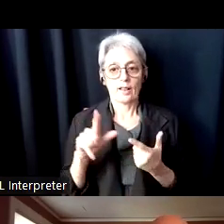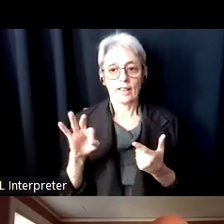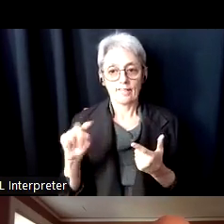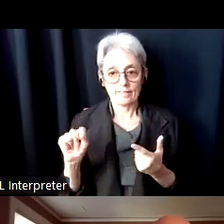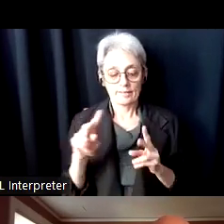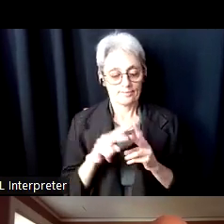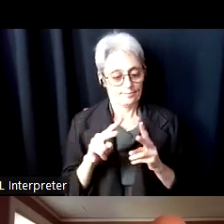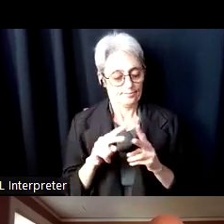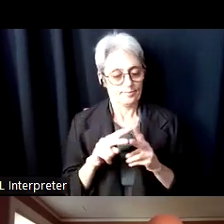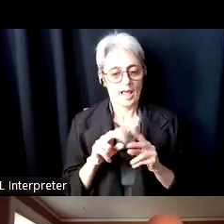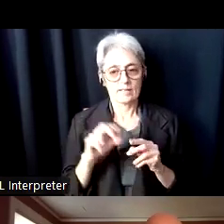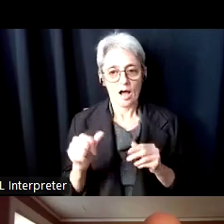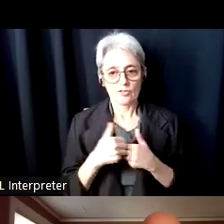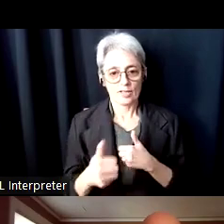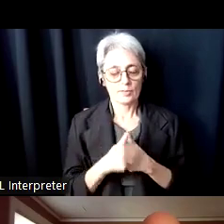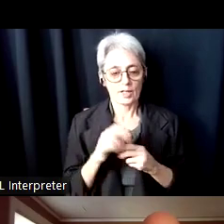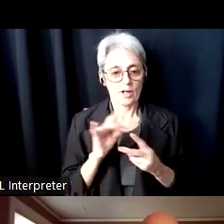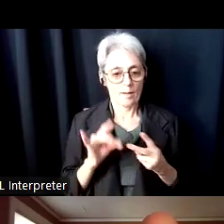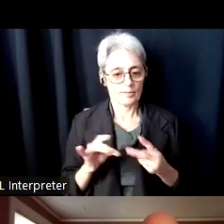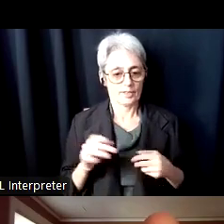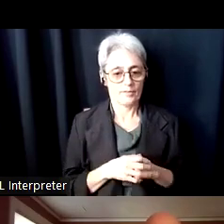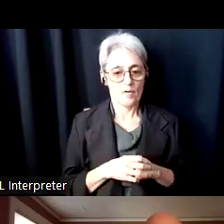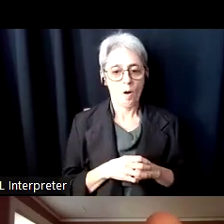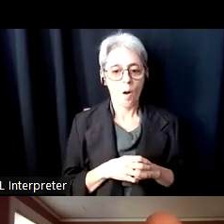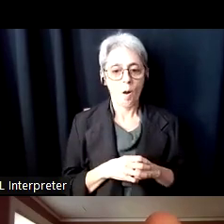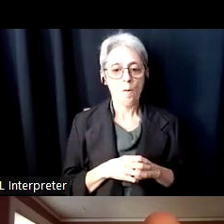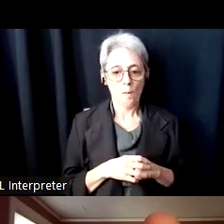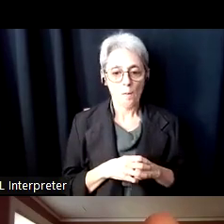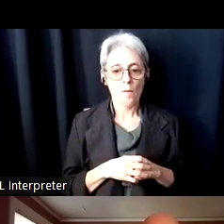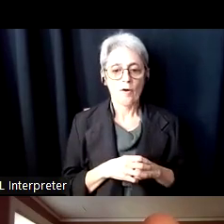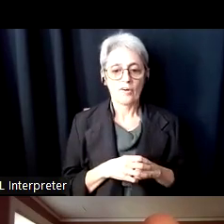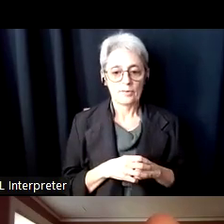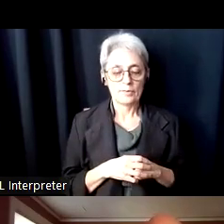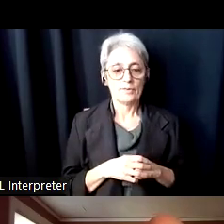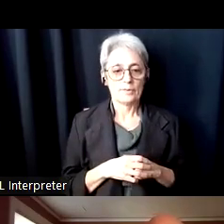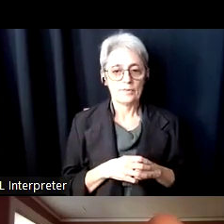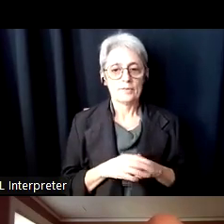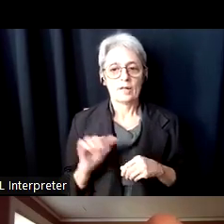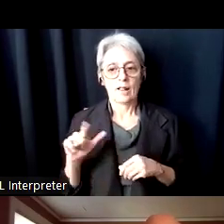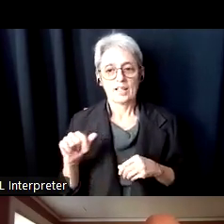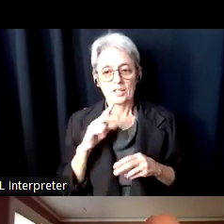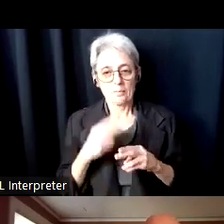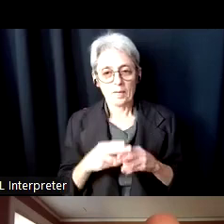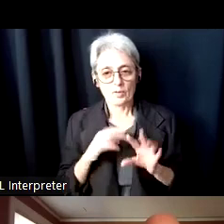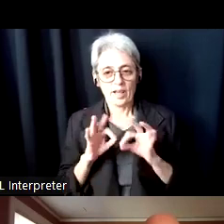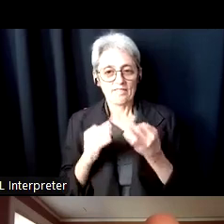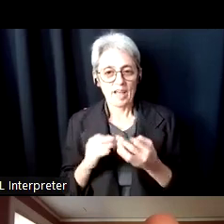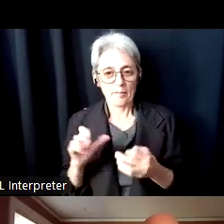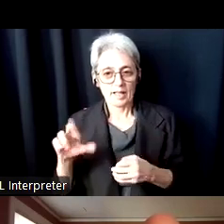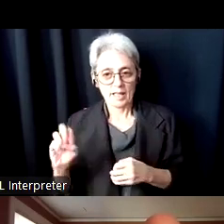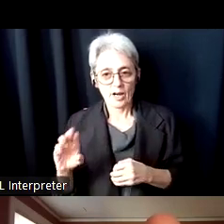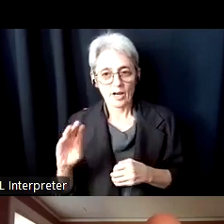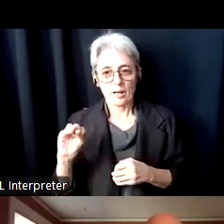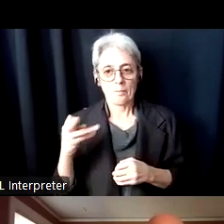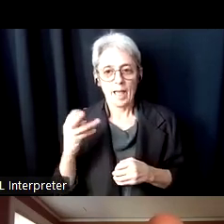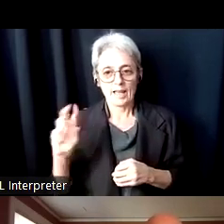transportation option. We did, as Alicia mentioned, we have our family care managed care program, and we